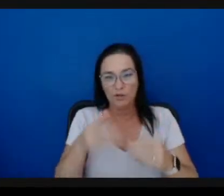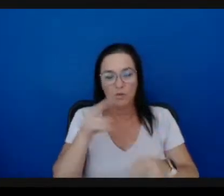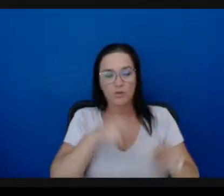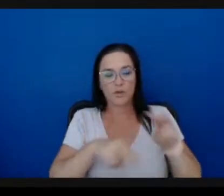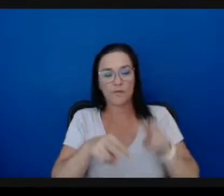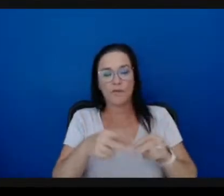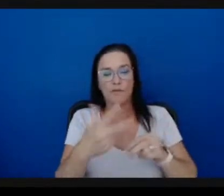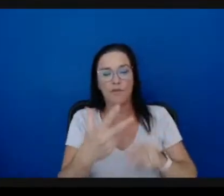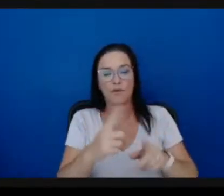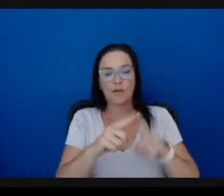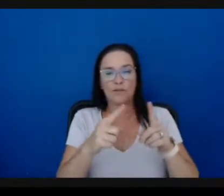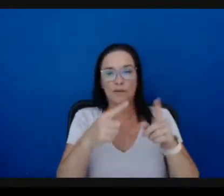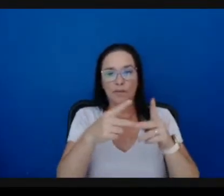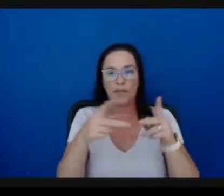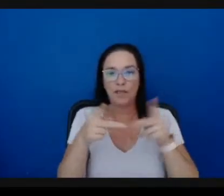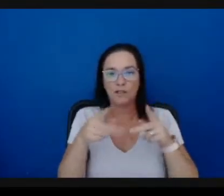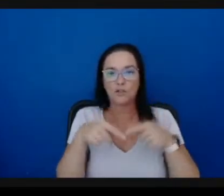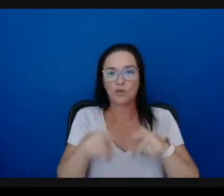day.